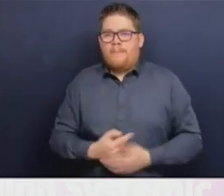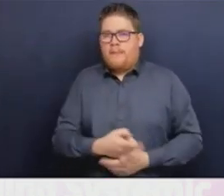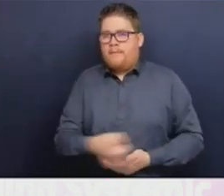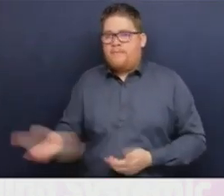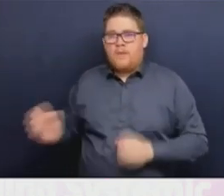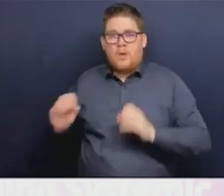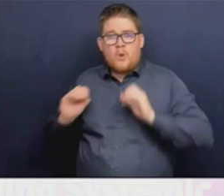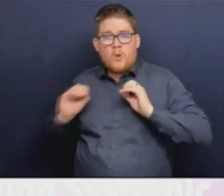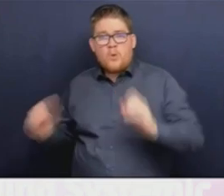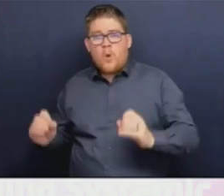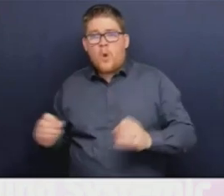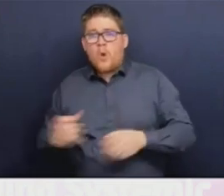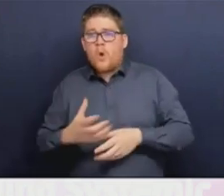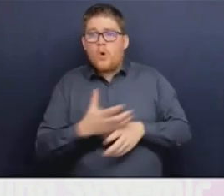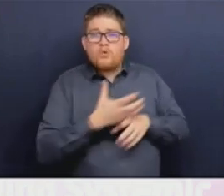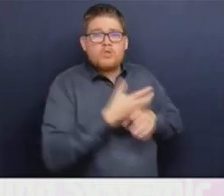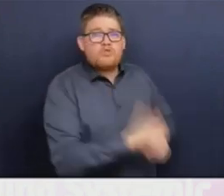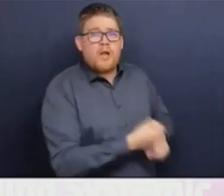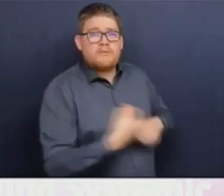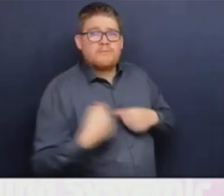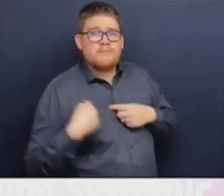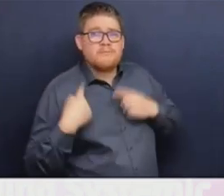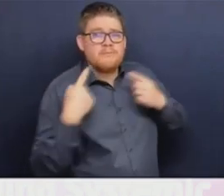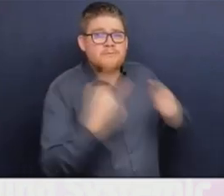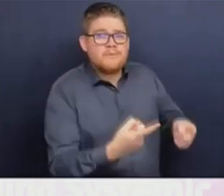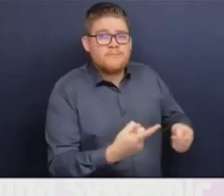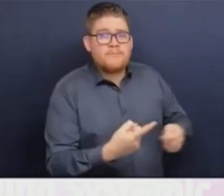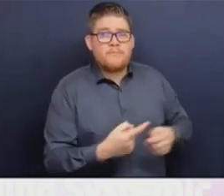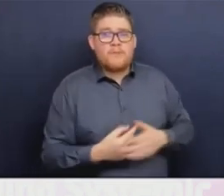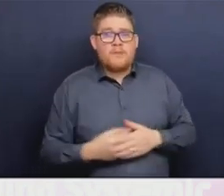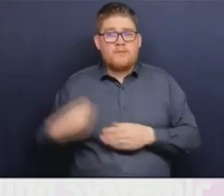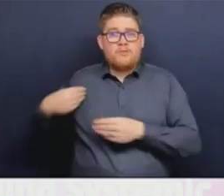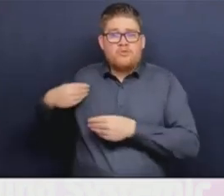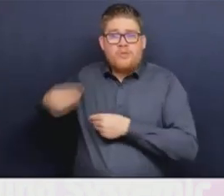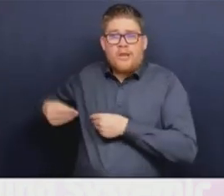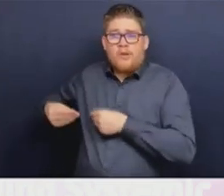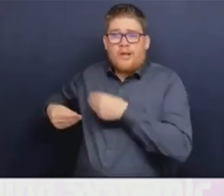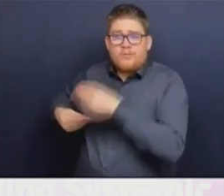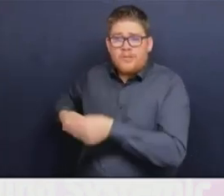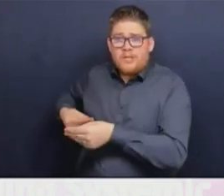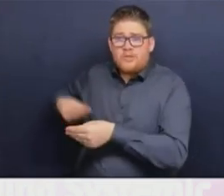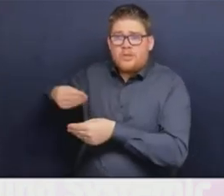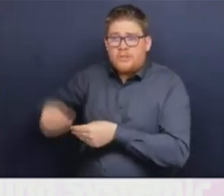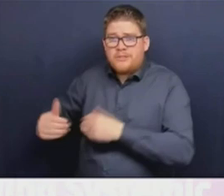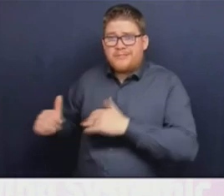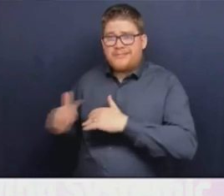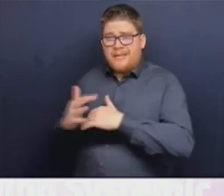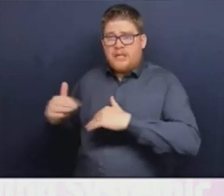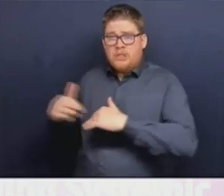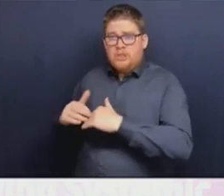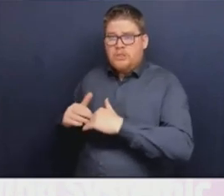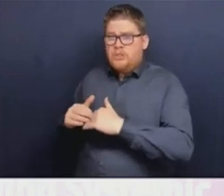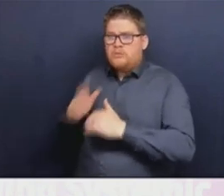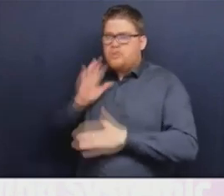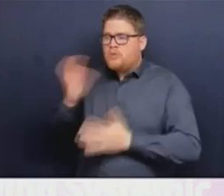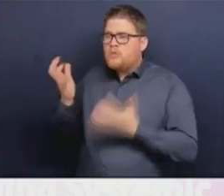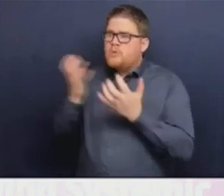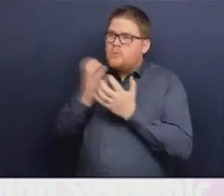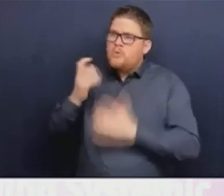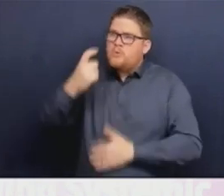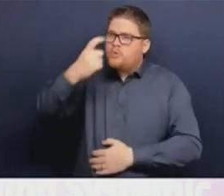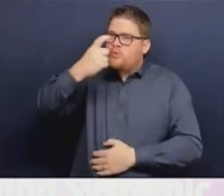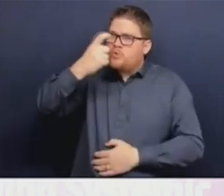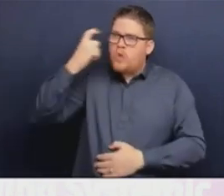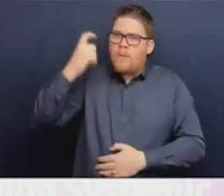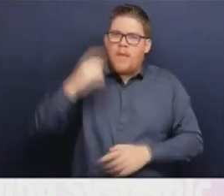decades. In fact, for literally generations of indigenous peoples who have been traumatized by policies that were made long